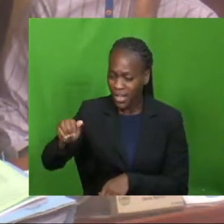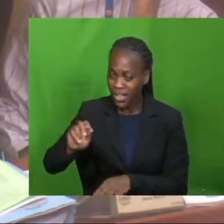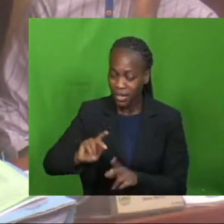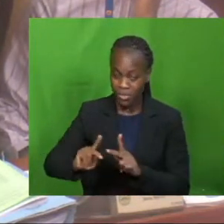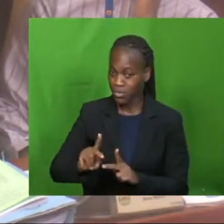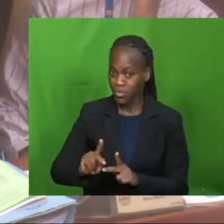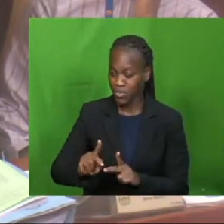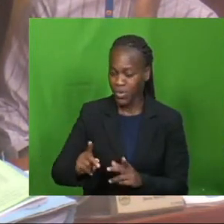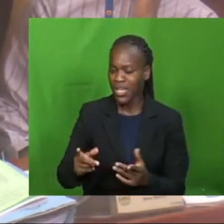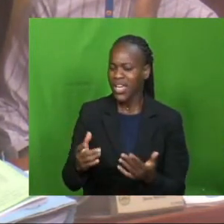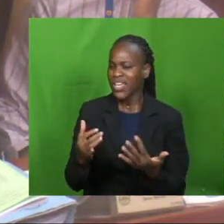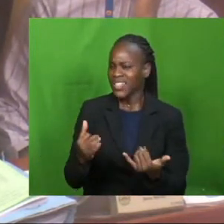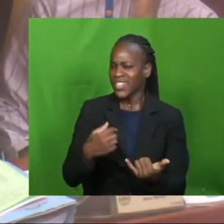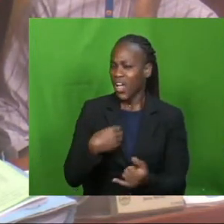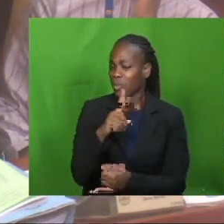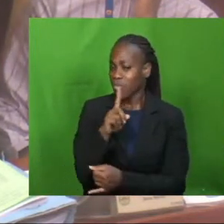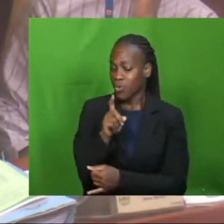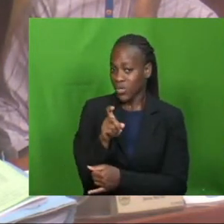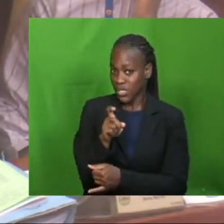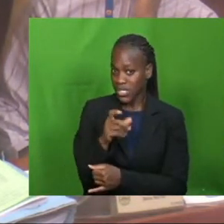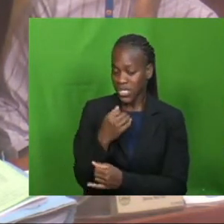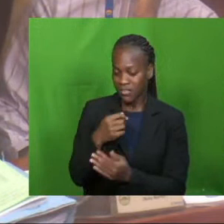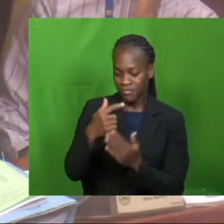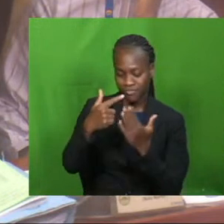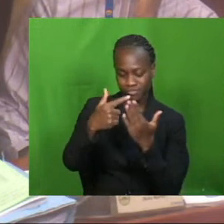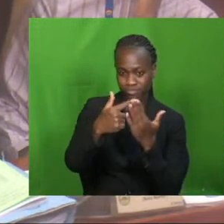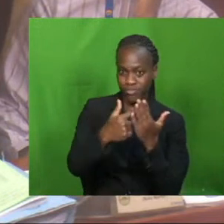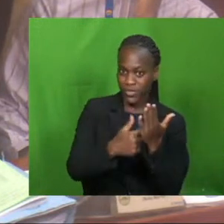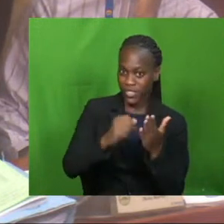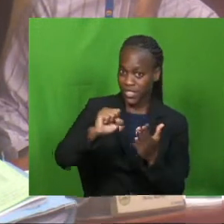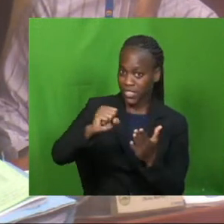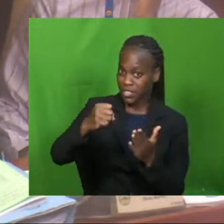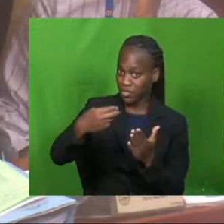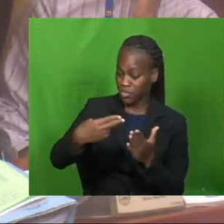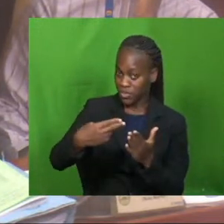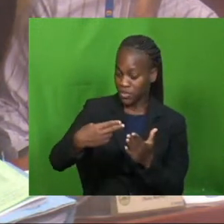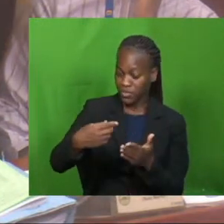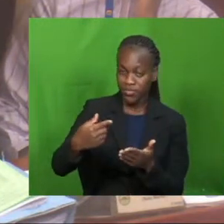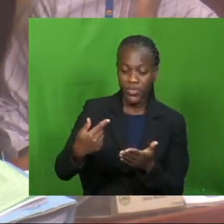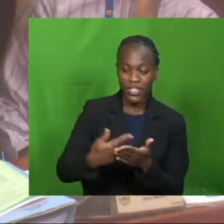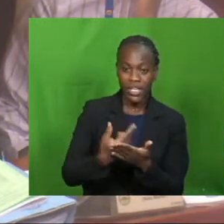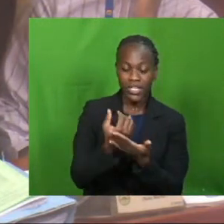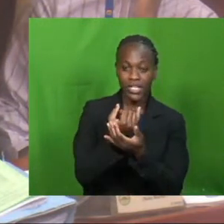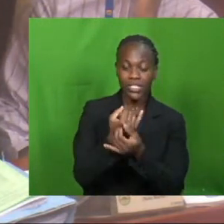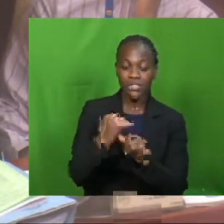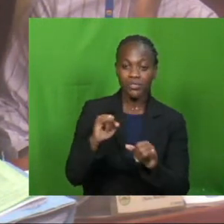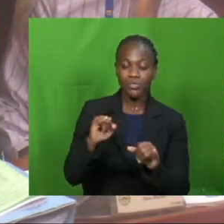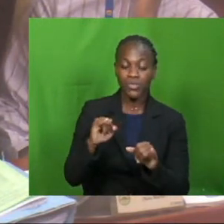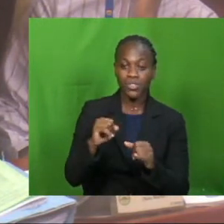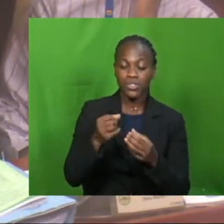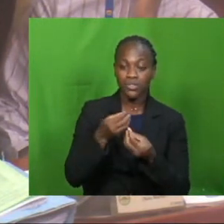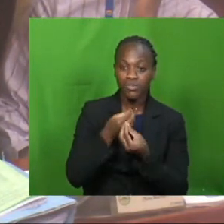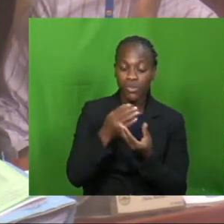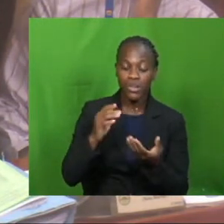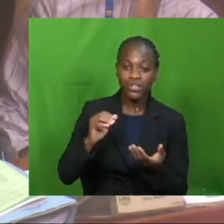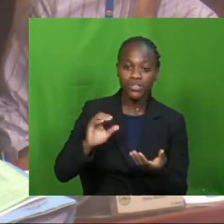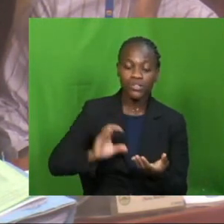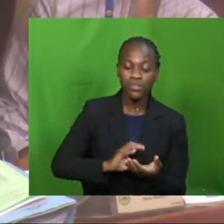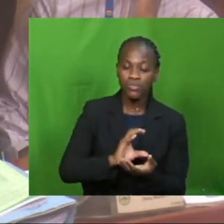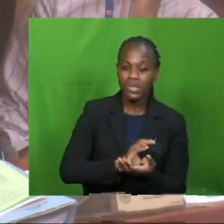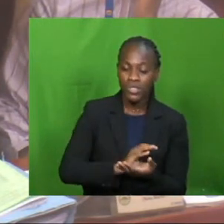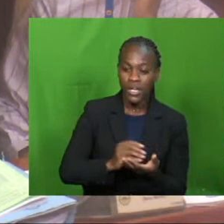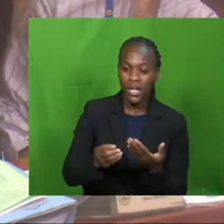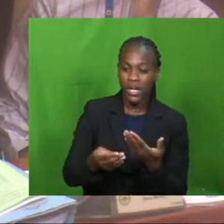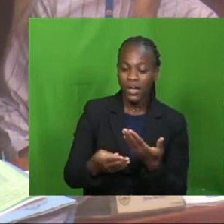question, when you list your stakeholders, Ghana Independent Broadcasting Association, Bank of Ghana, Gaming Commission,